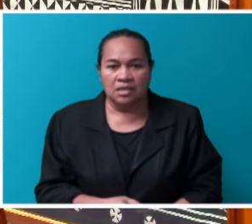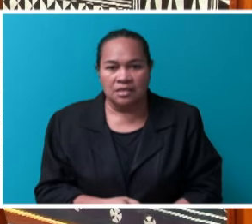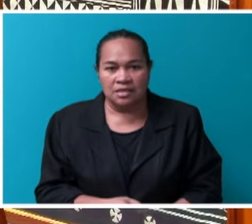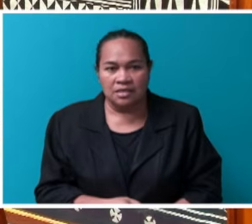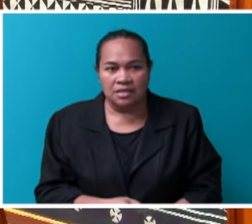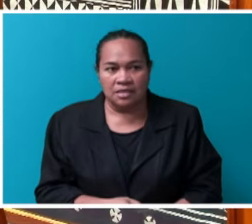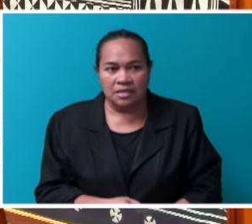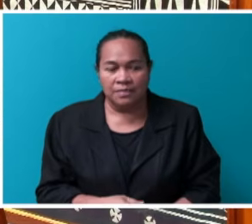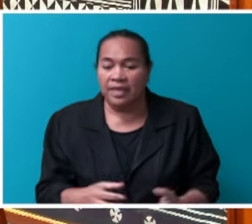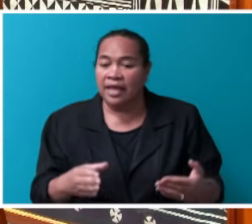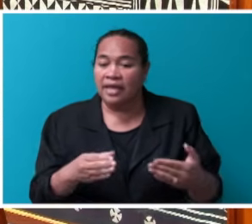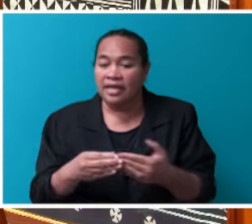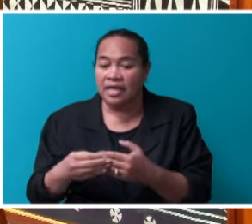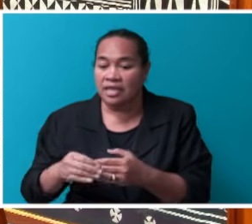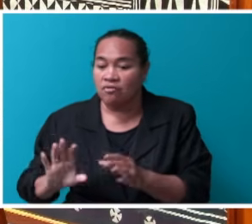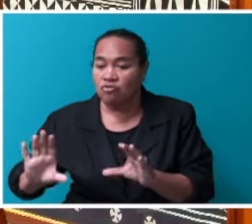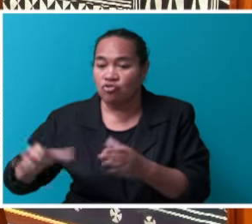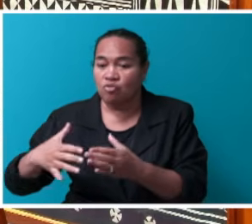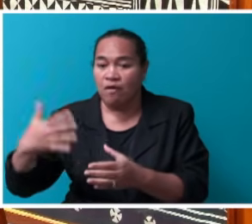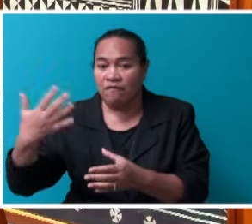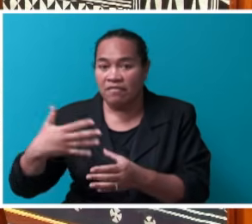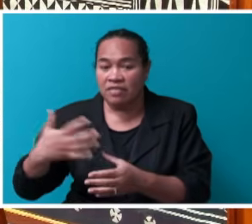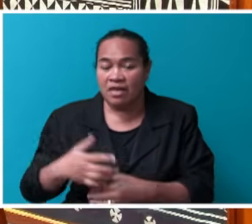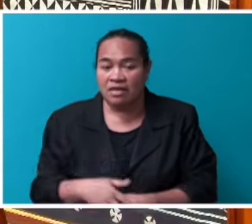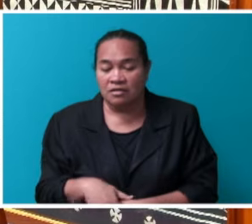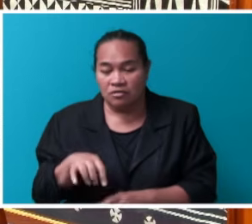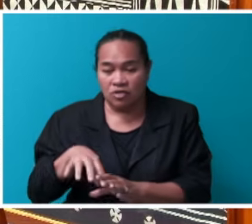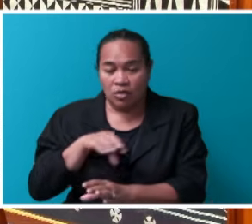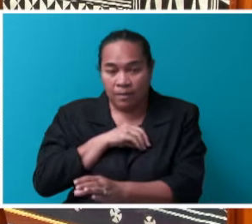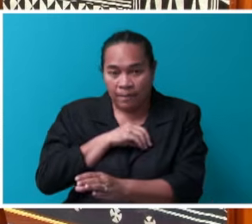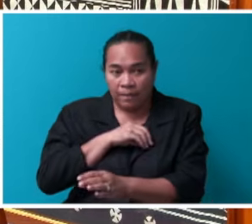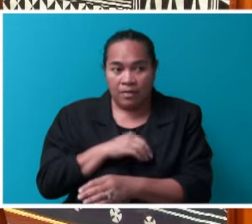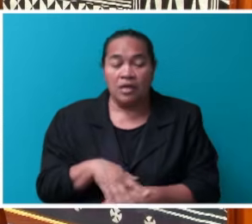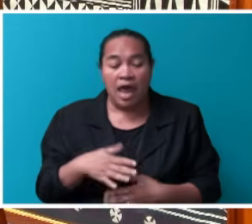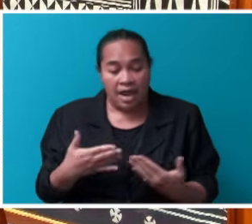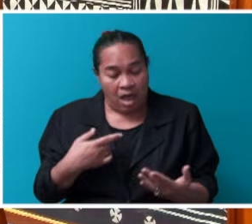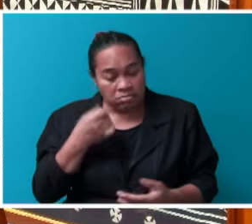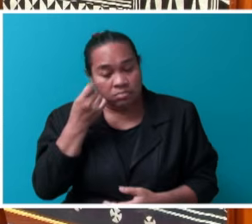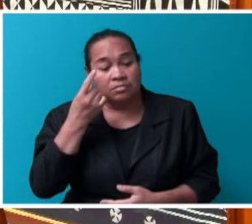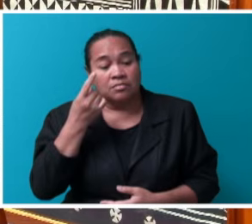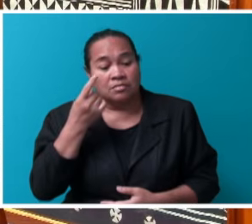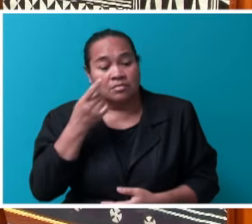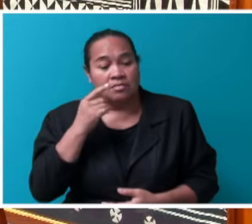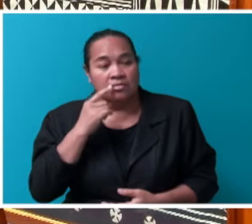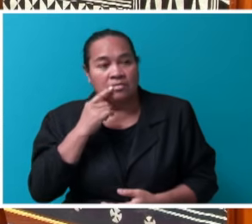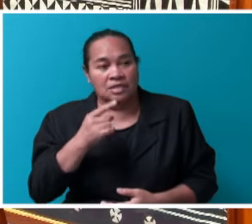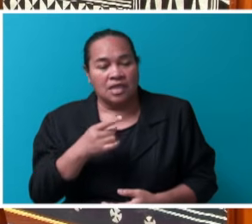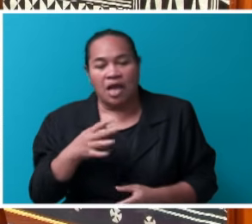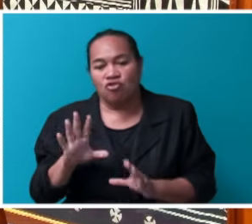and the Leader of the Group of 15 bloc, which I now recognize as a group of 14,